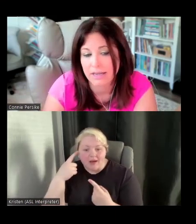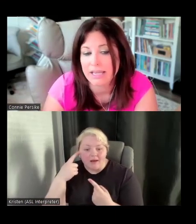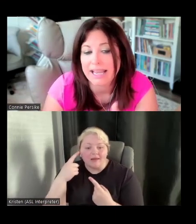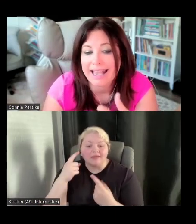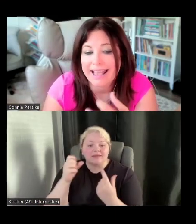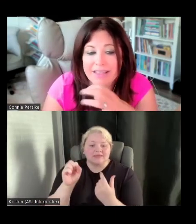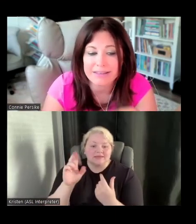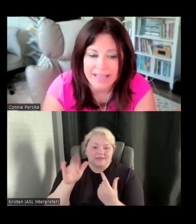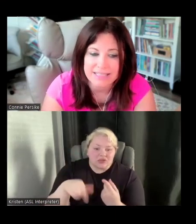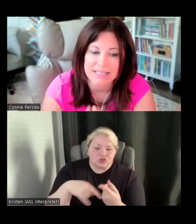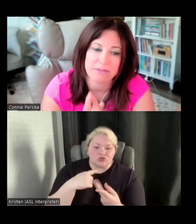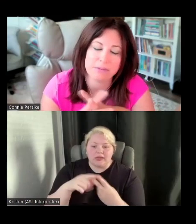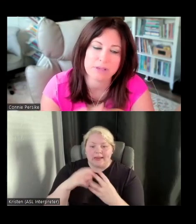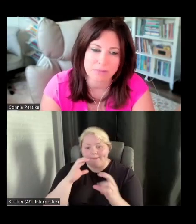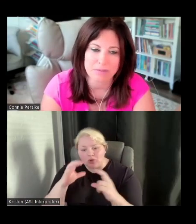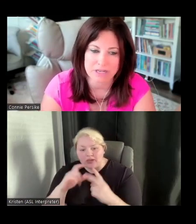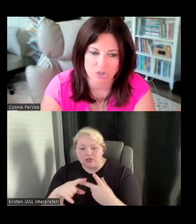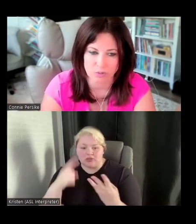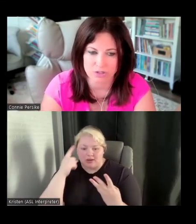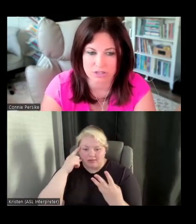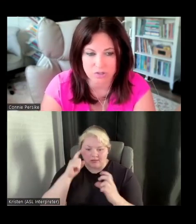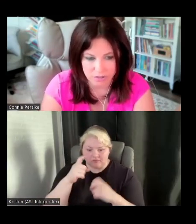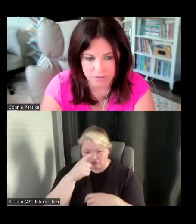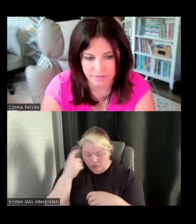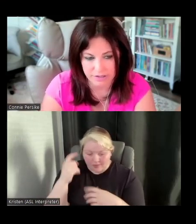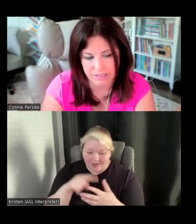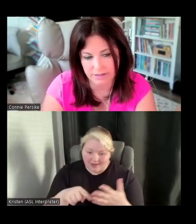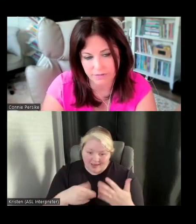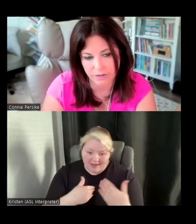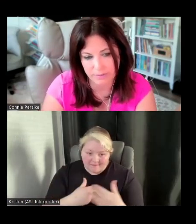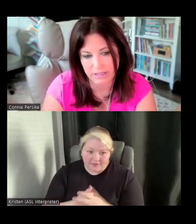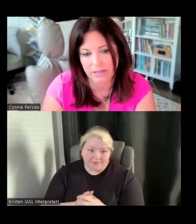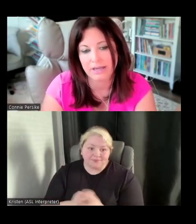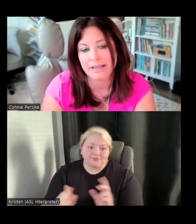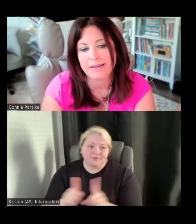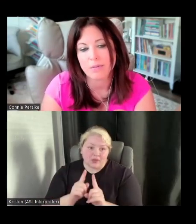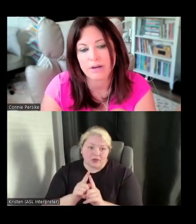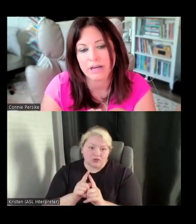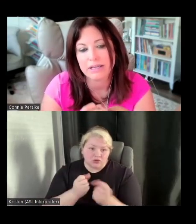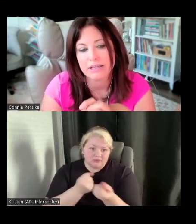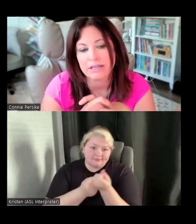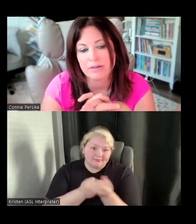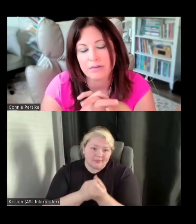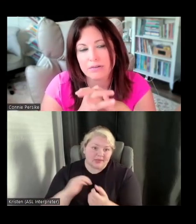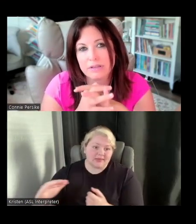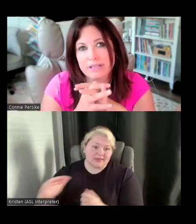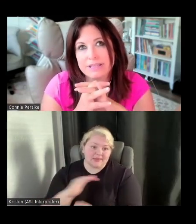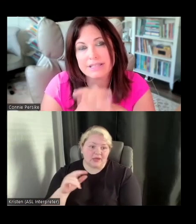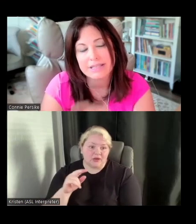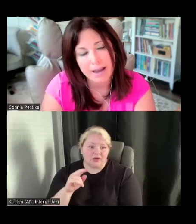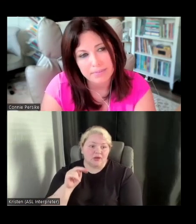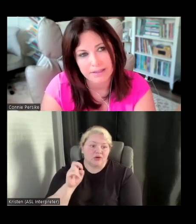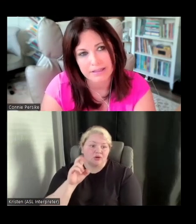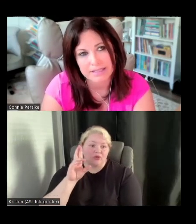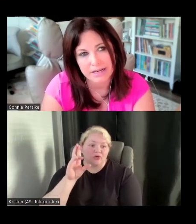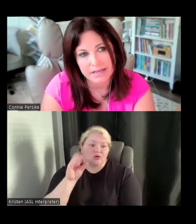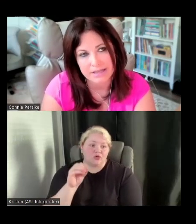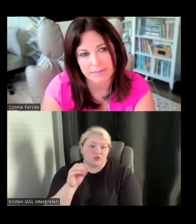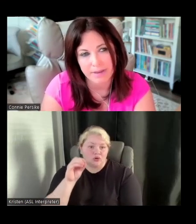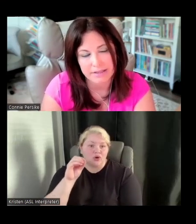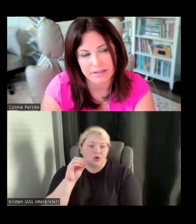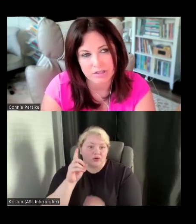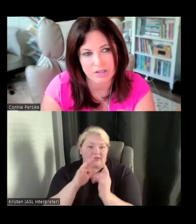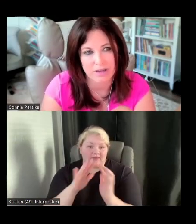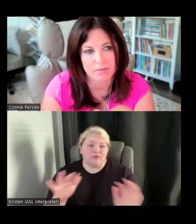understanding. And then lastly, we really want to make sure we're neurodiversity affirming, that we're, stop sending